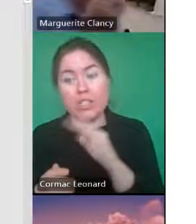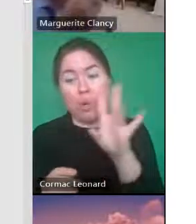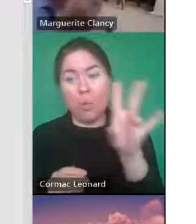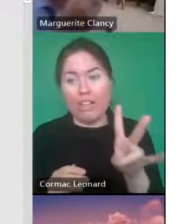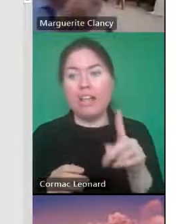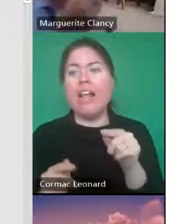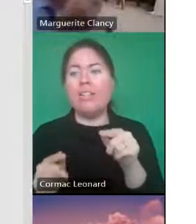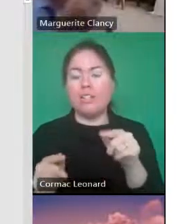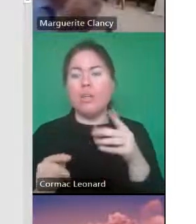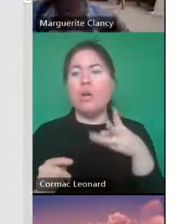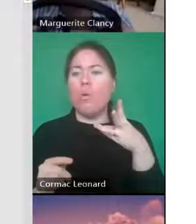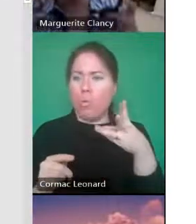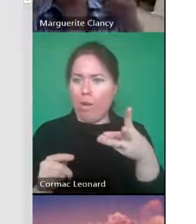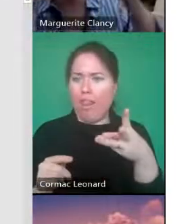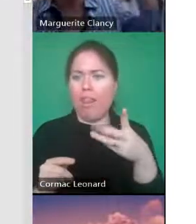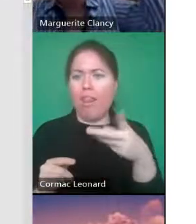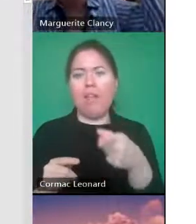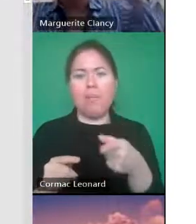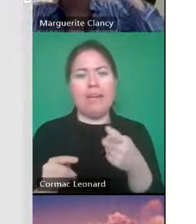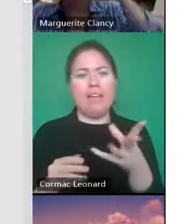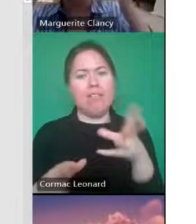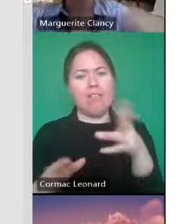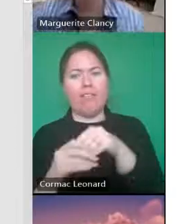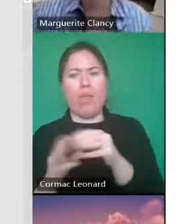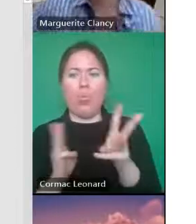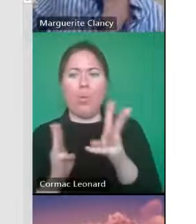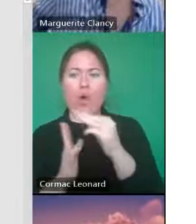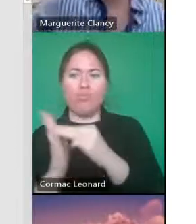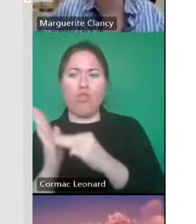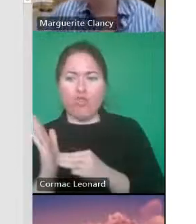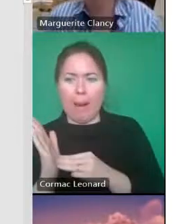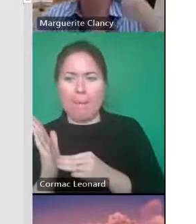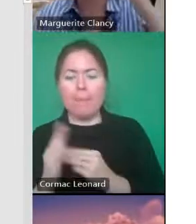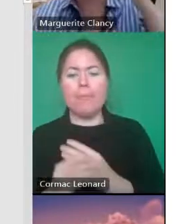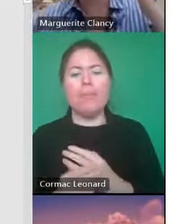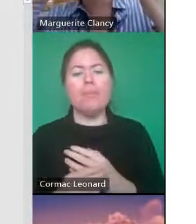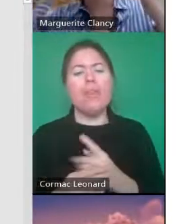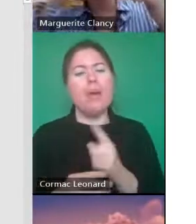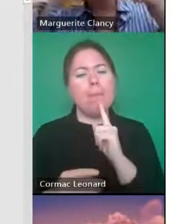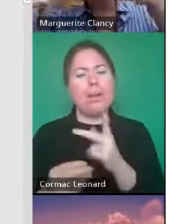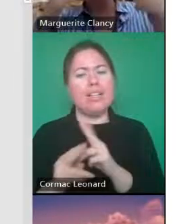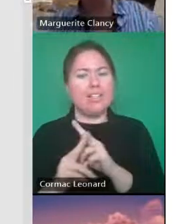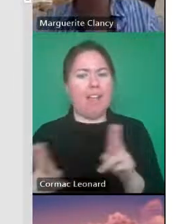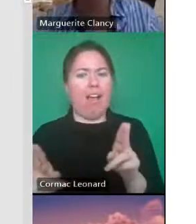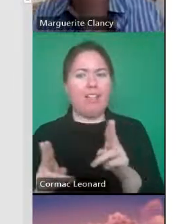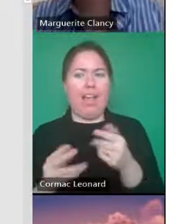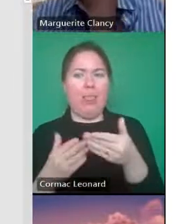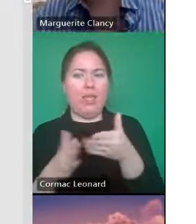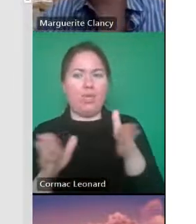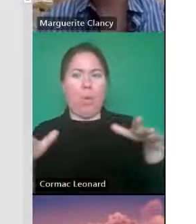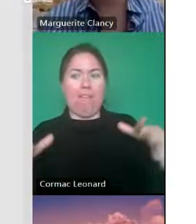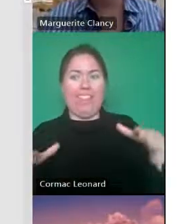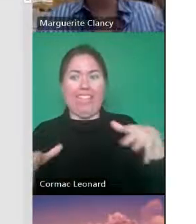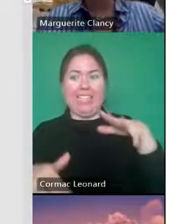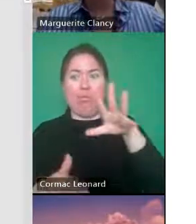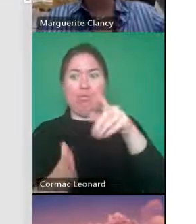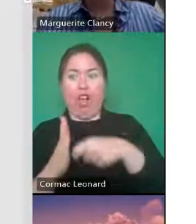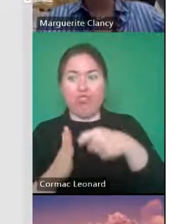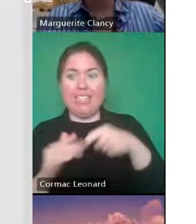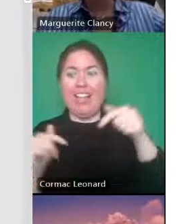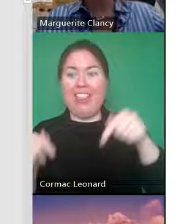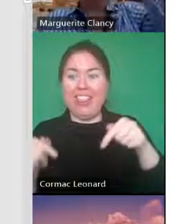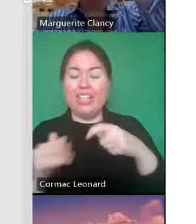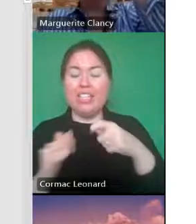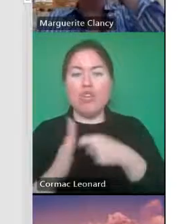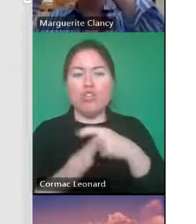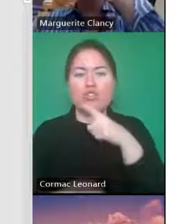will form part of the work programme. But it's probably not in scope of this particular project. This particular project is around